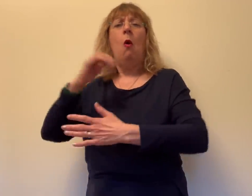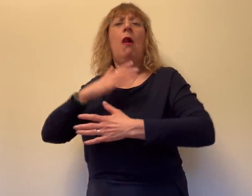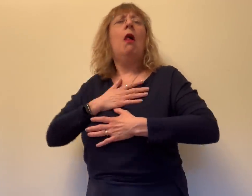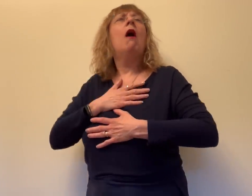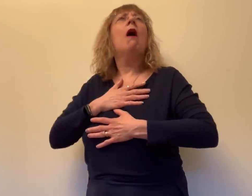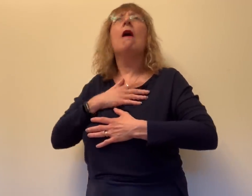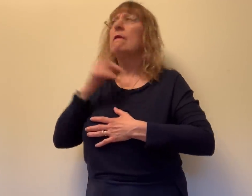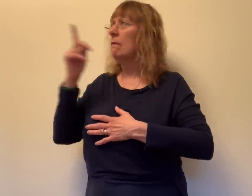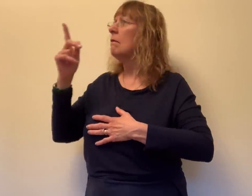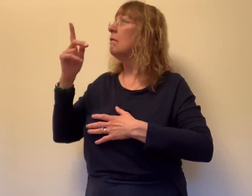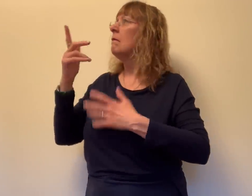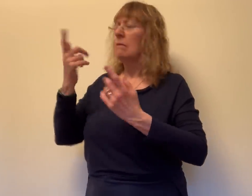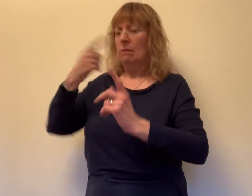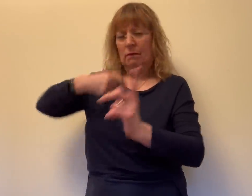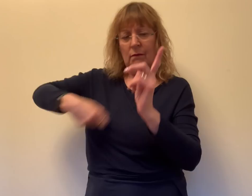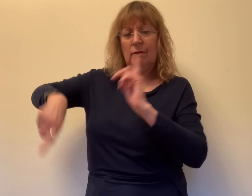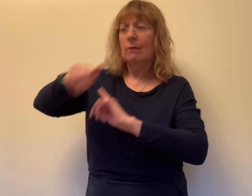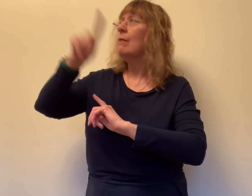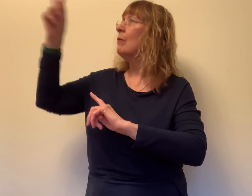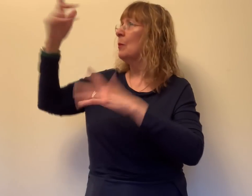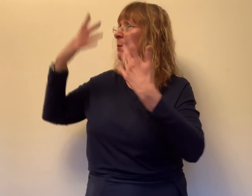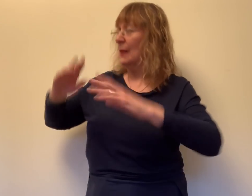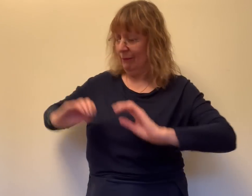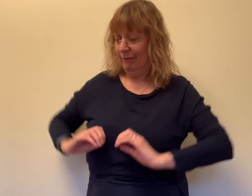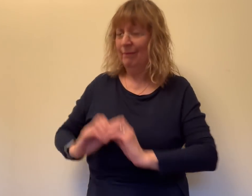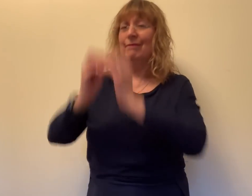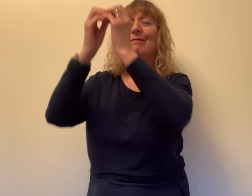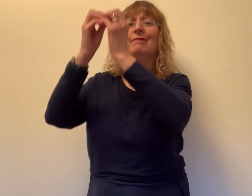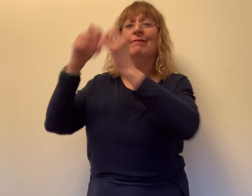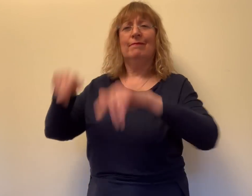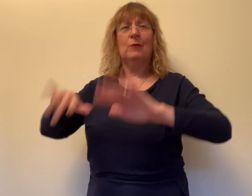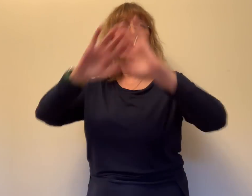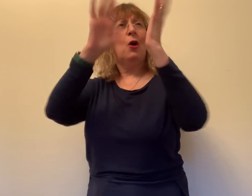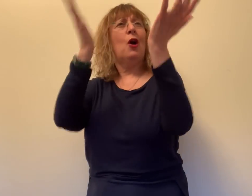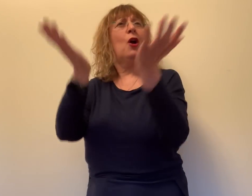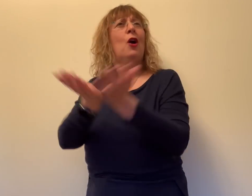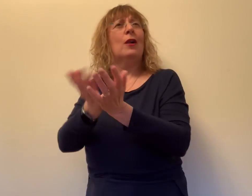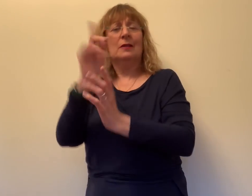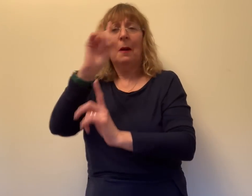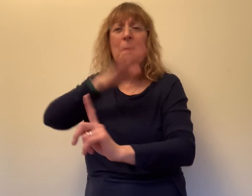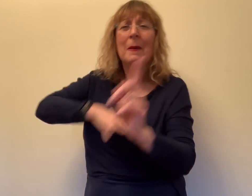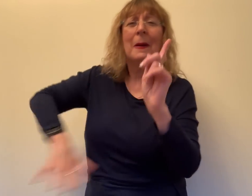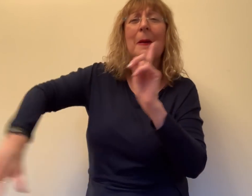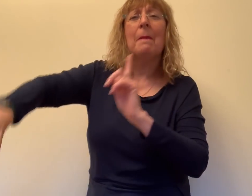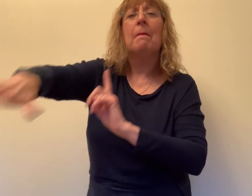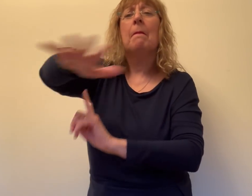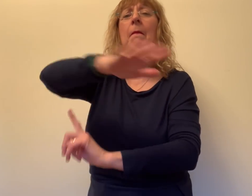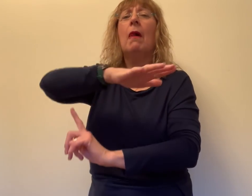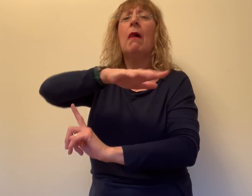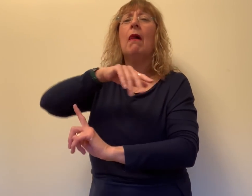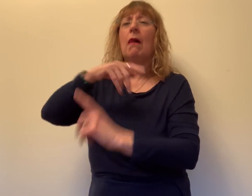you show your great love for all that you have created in your world.